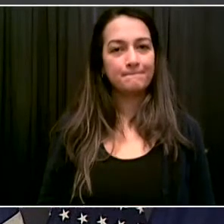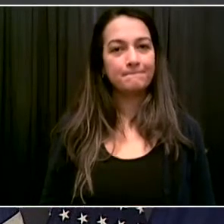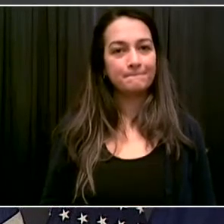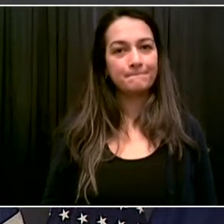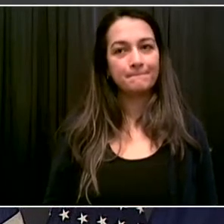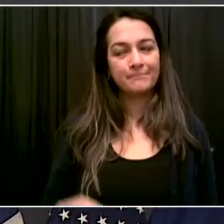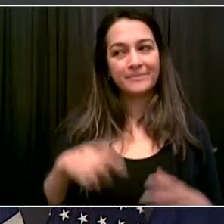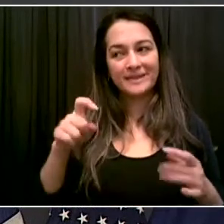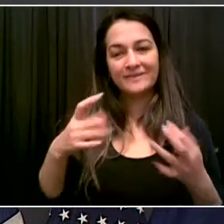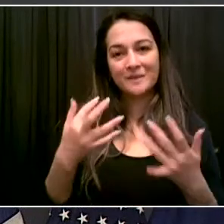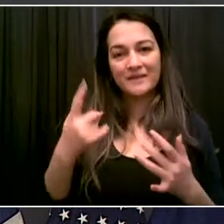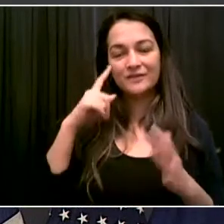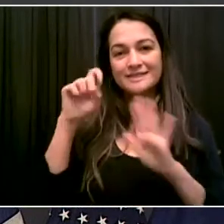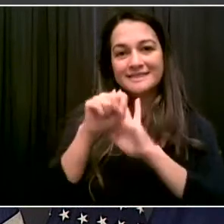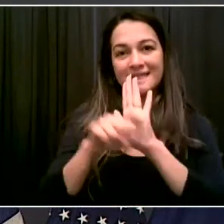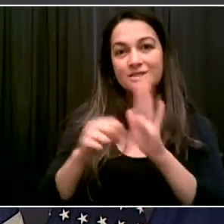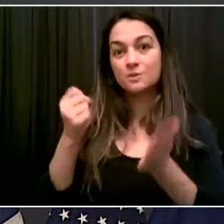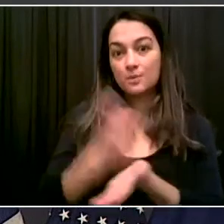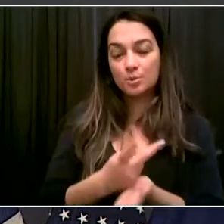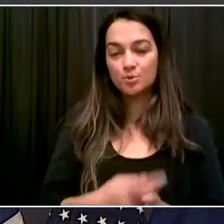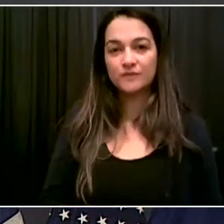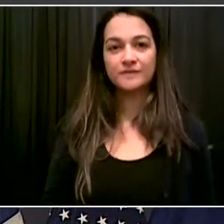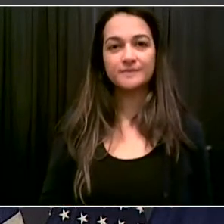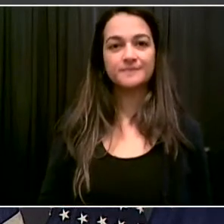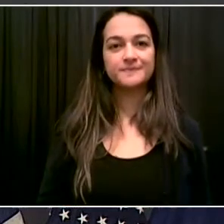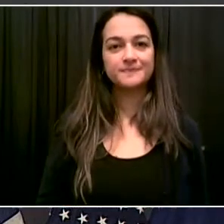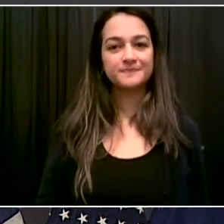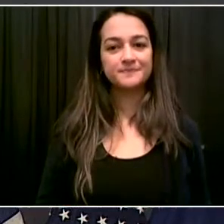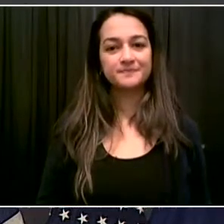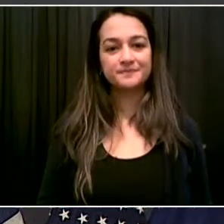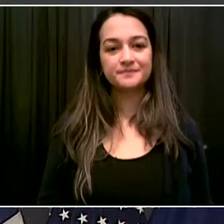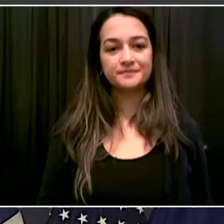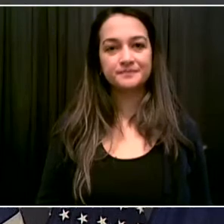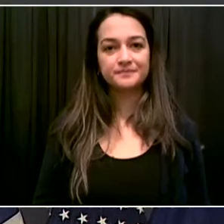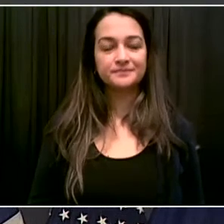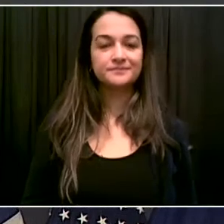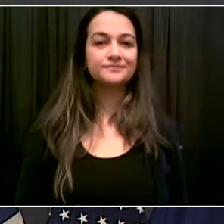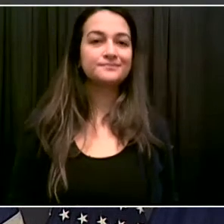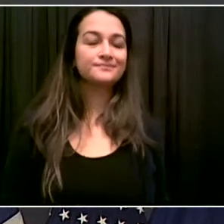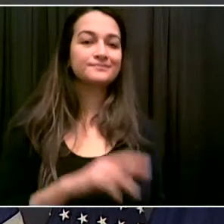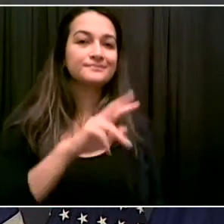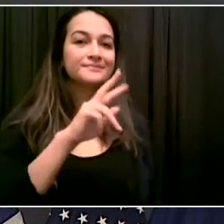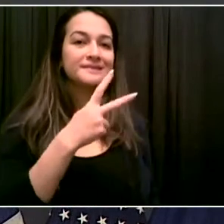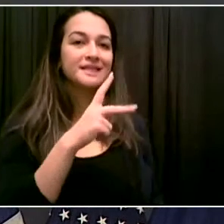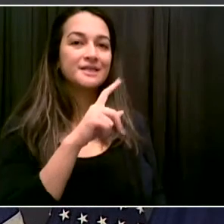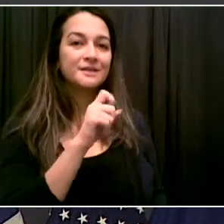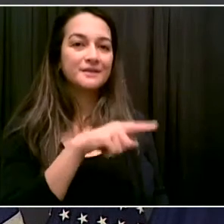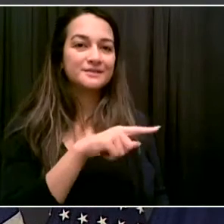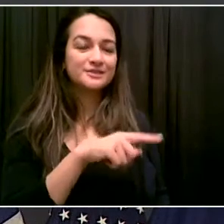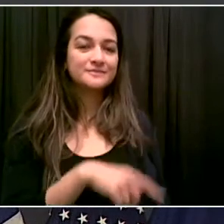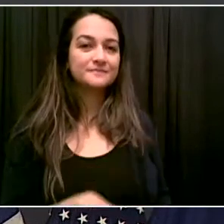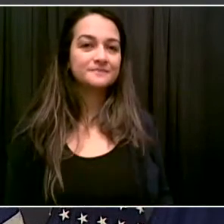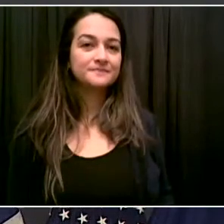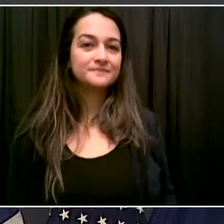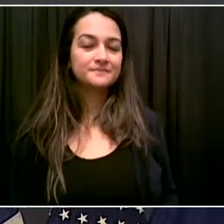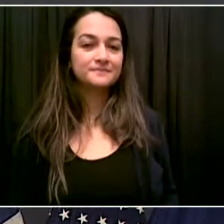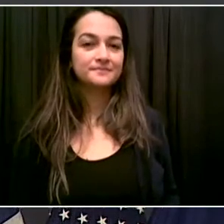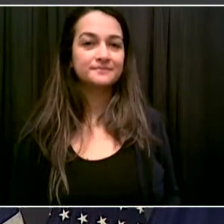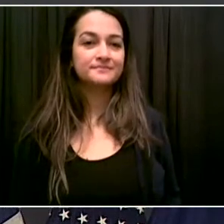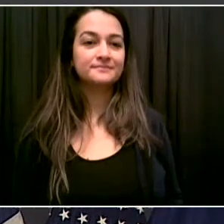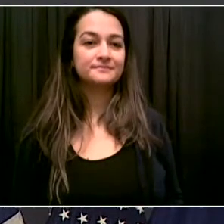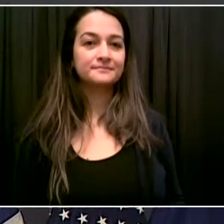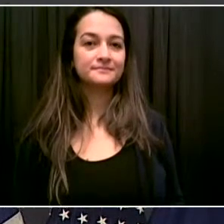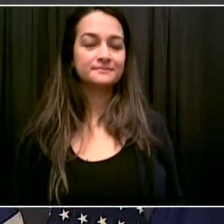My second question is a bit more broad. I think one of my colleagues already kind of asked you about this, but a lot of people have been calling for a more,